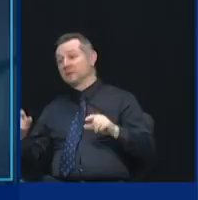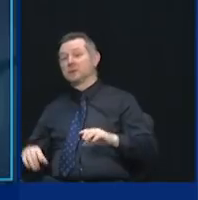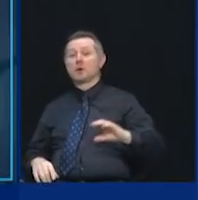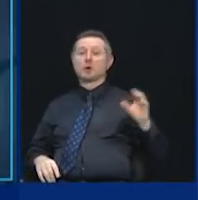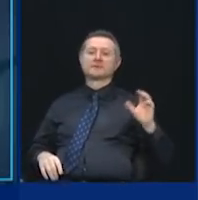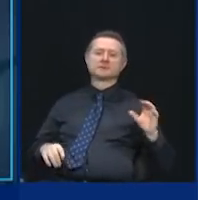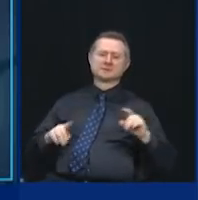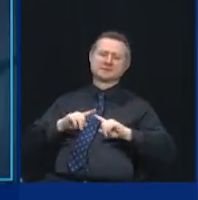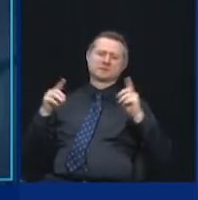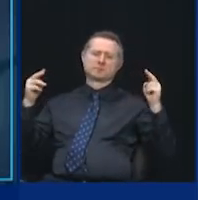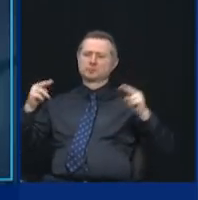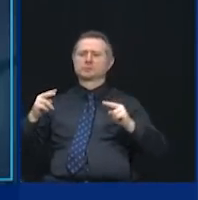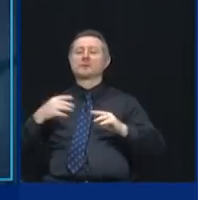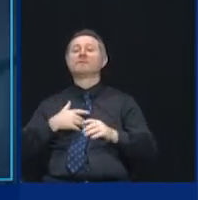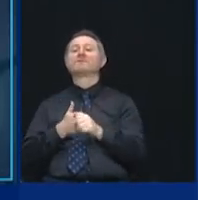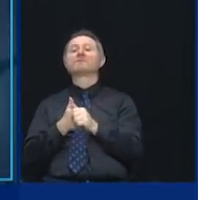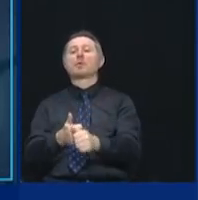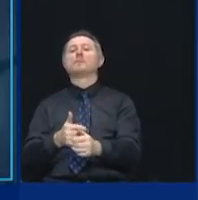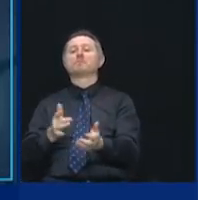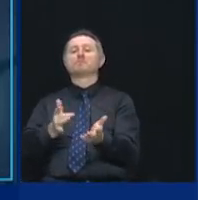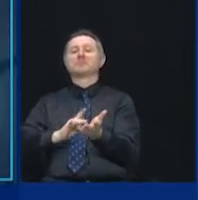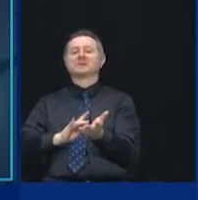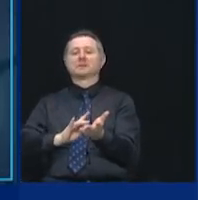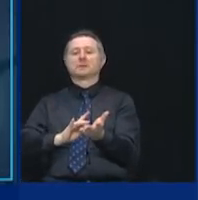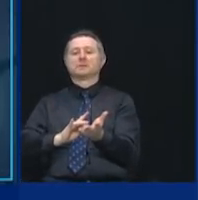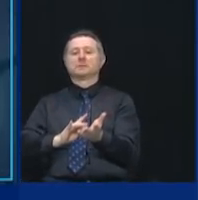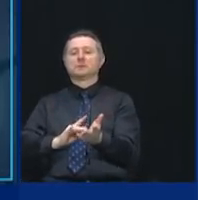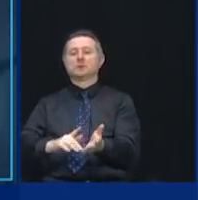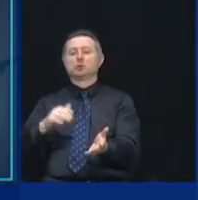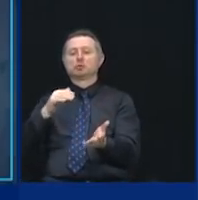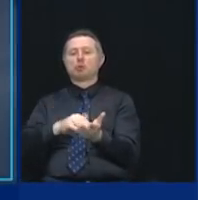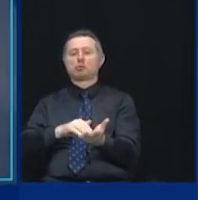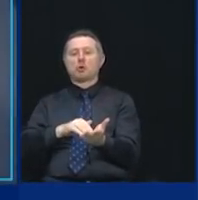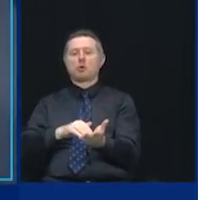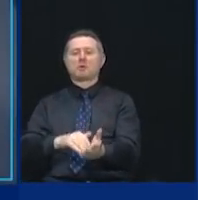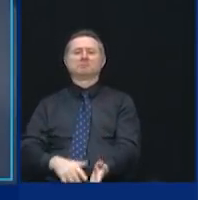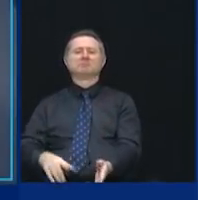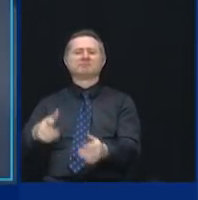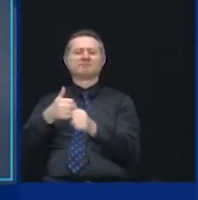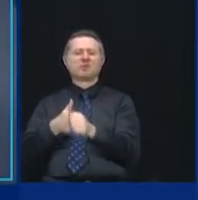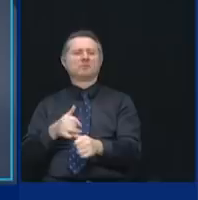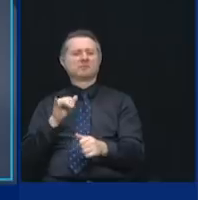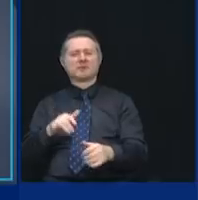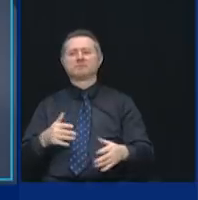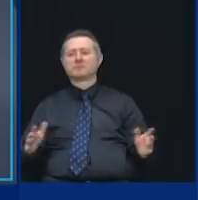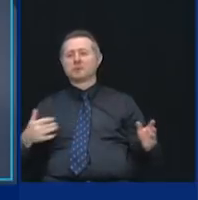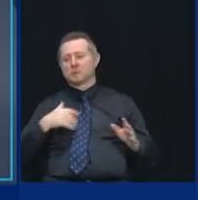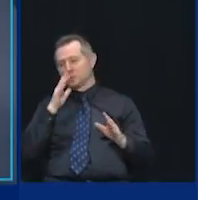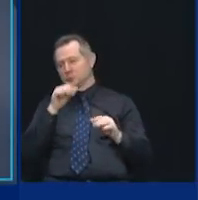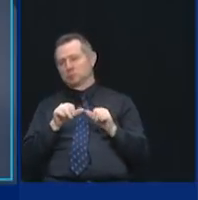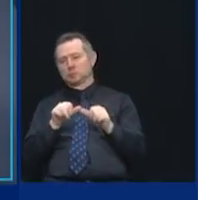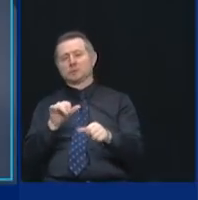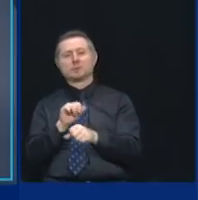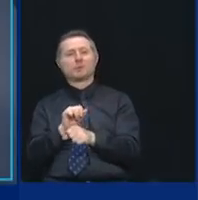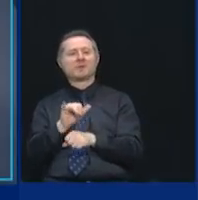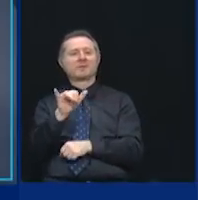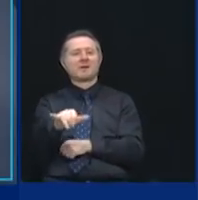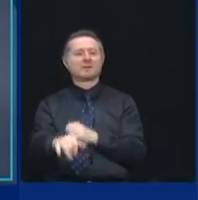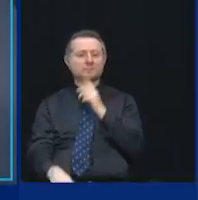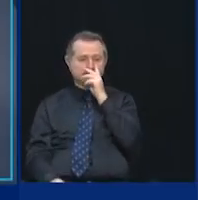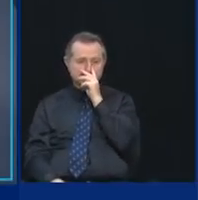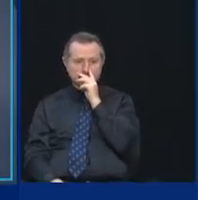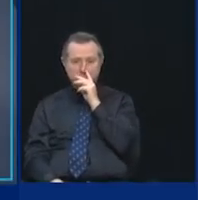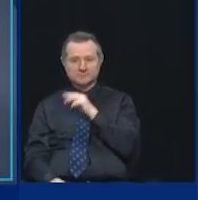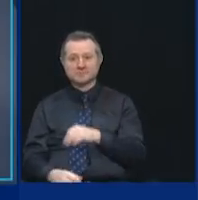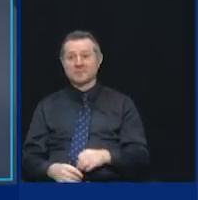a medical theory of vaccines. So I'm going to continue that fight. But I also want to say,